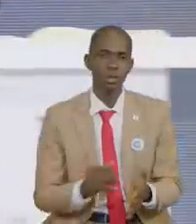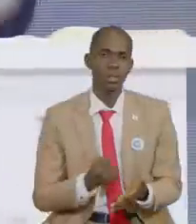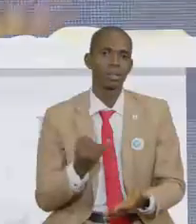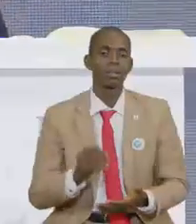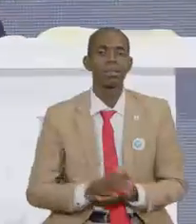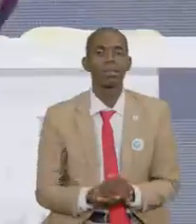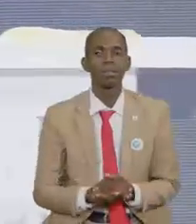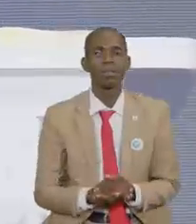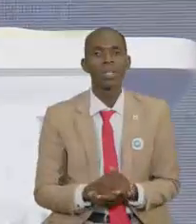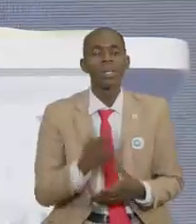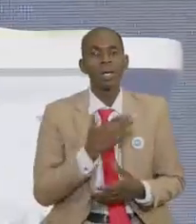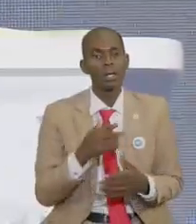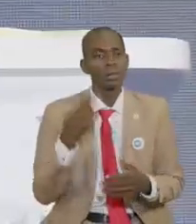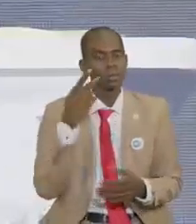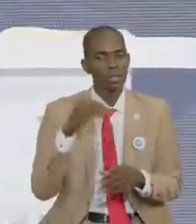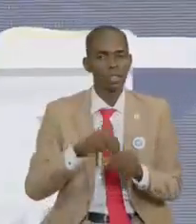And then he says in